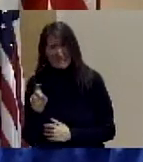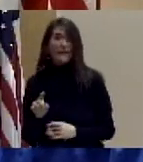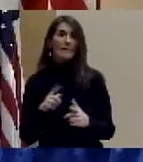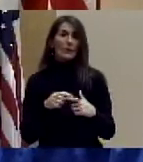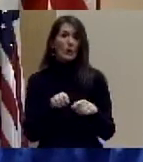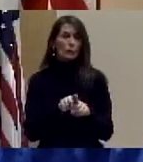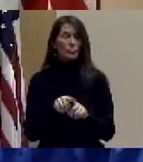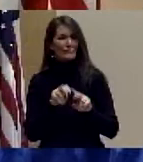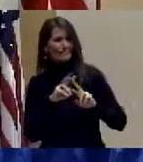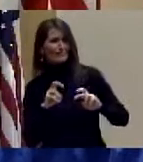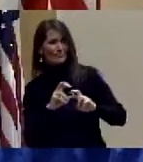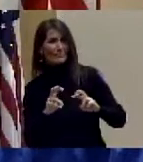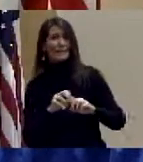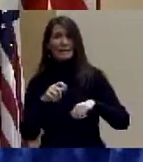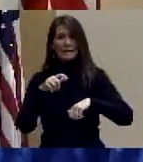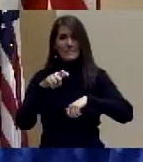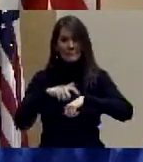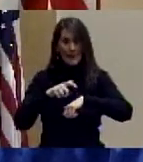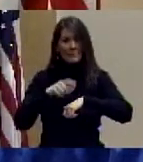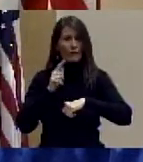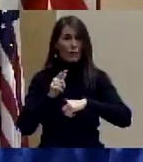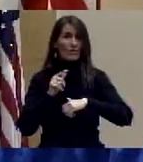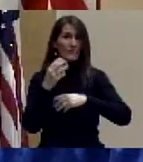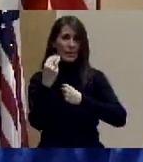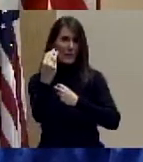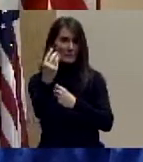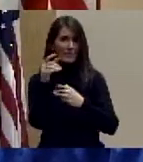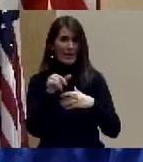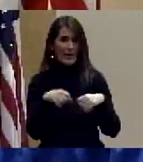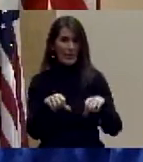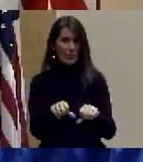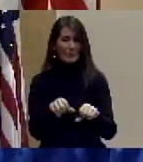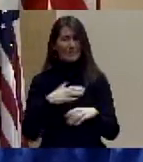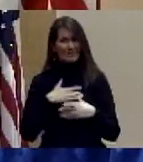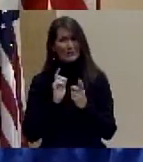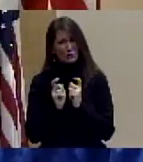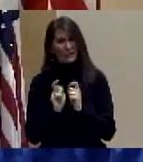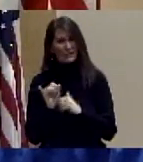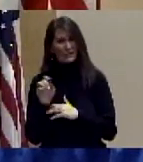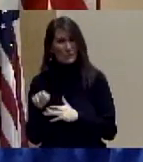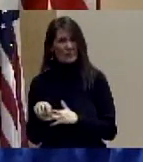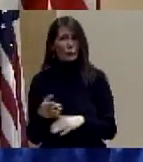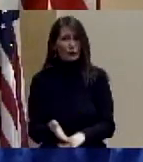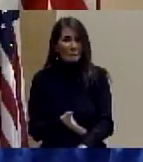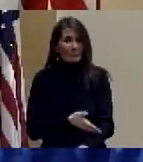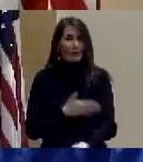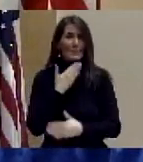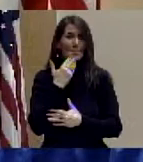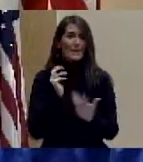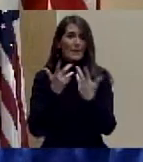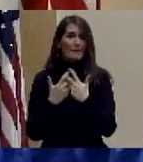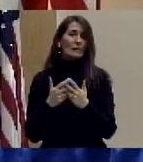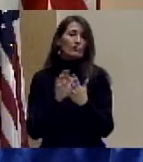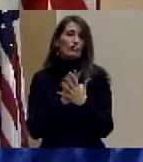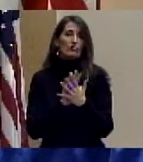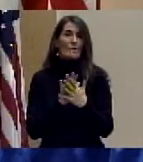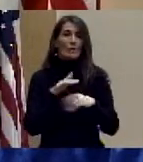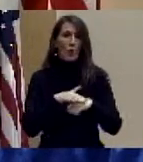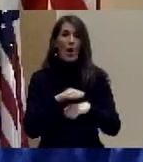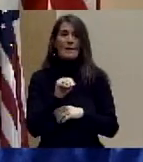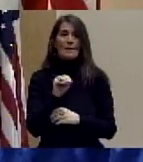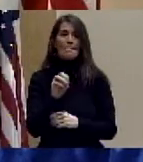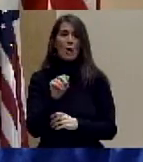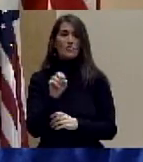review and modify the timing of traffic lights in that area as needed to better accommodate traffic along Monroe